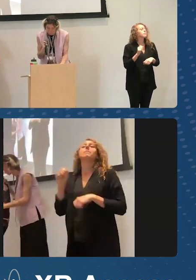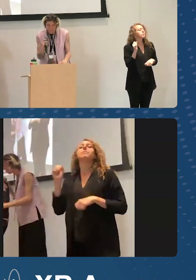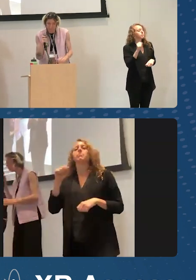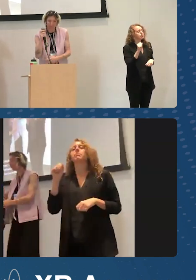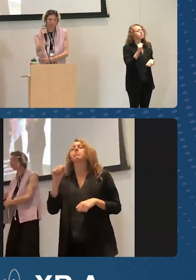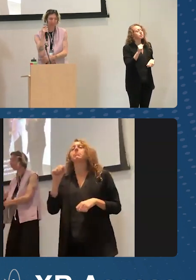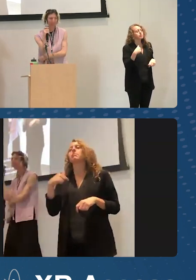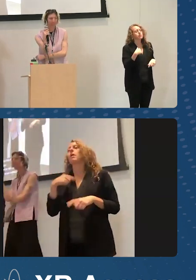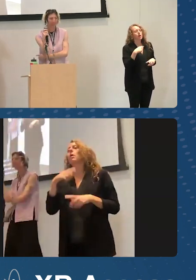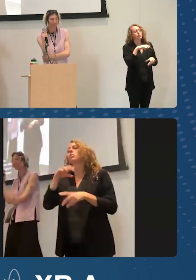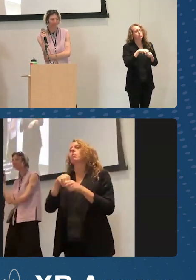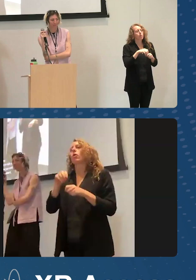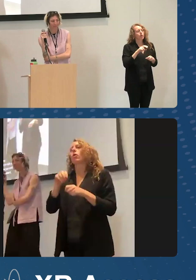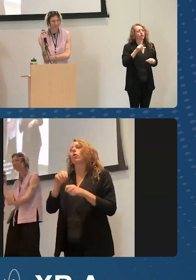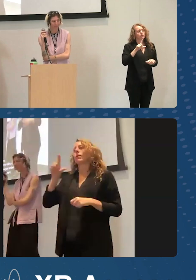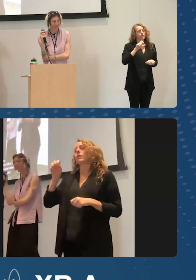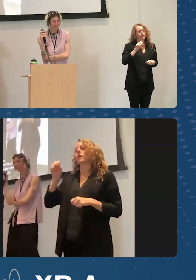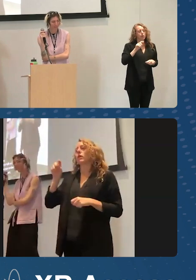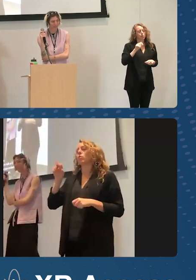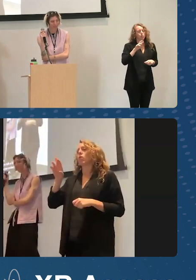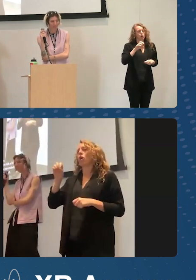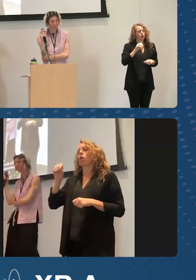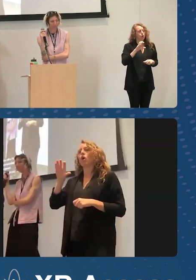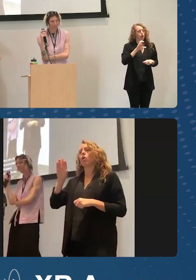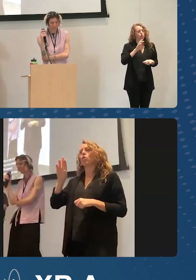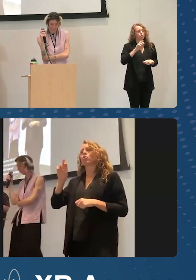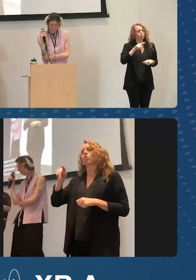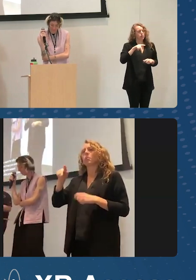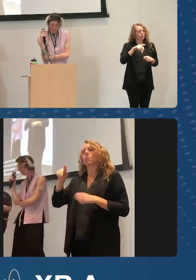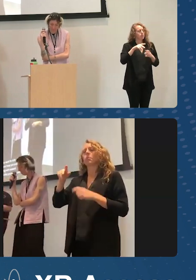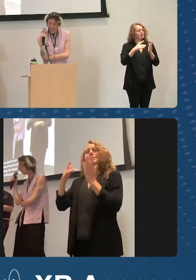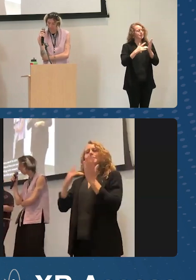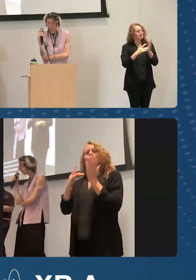the Leonardo Crip Tech Incubator Fellowship.